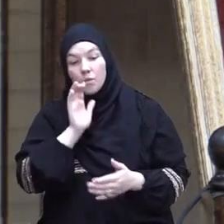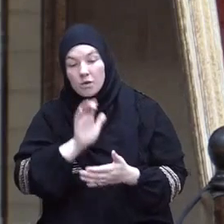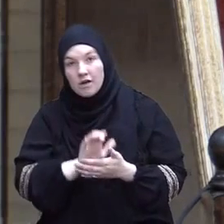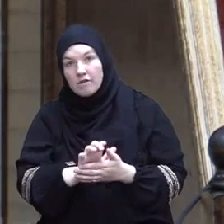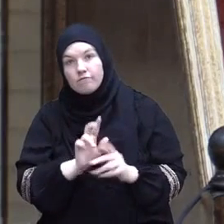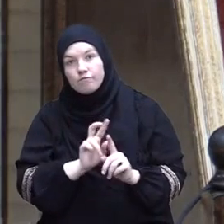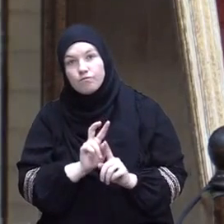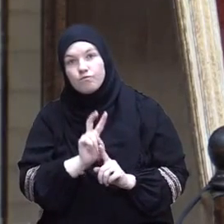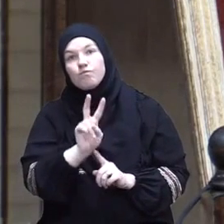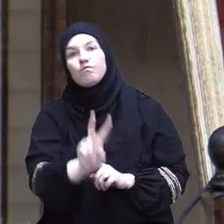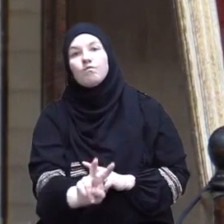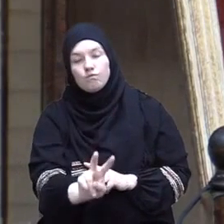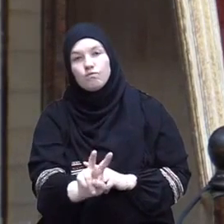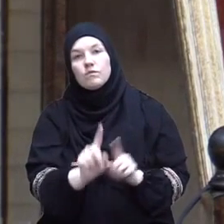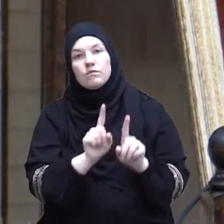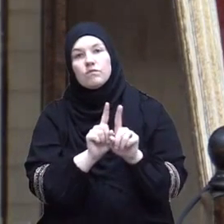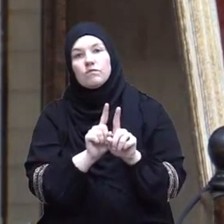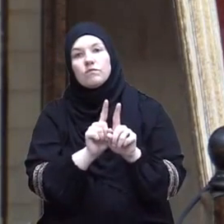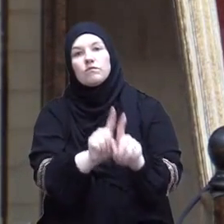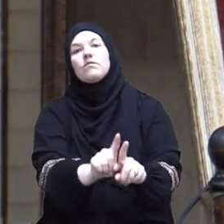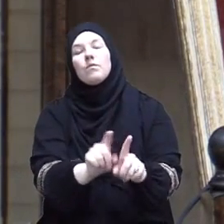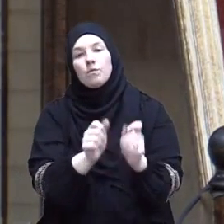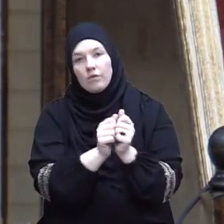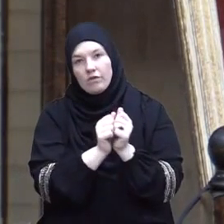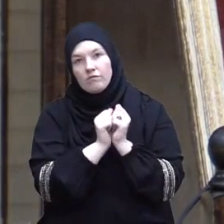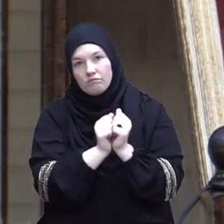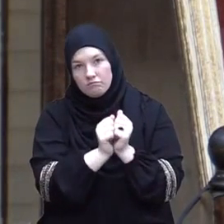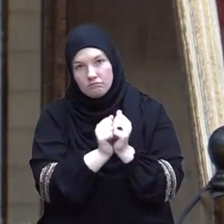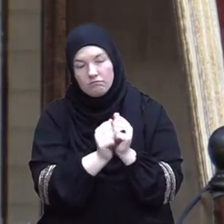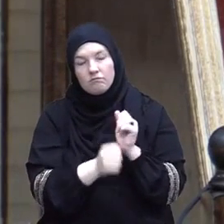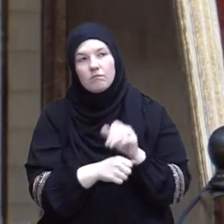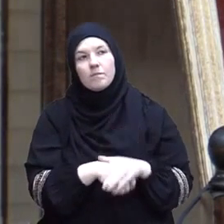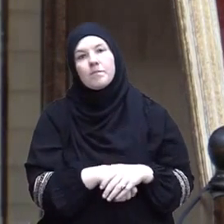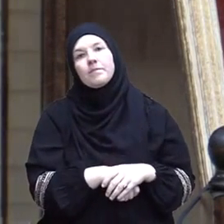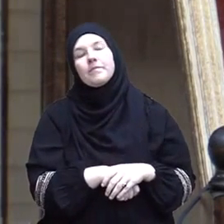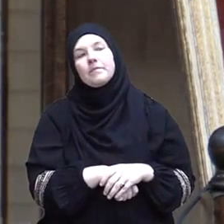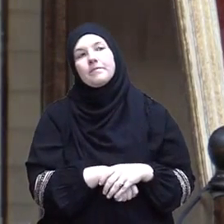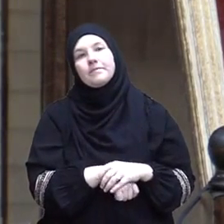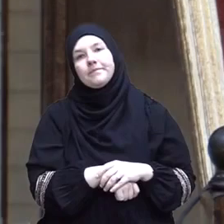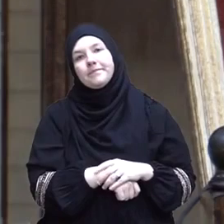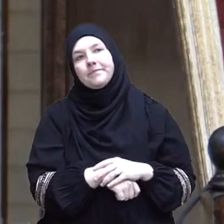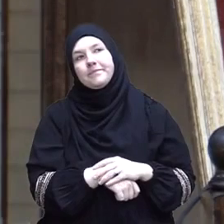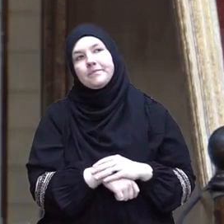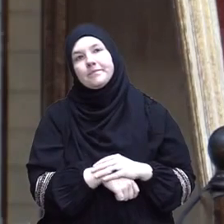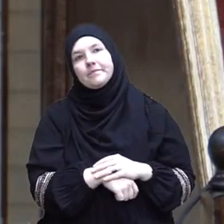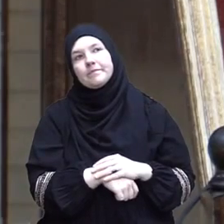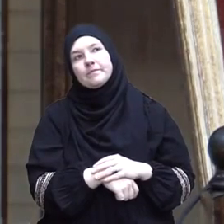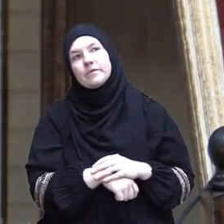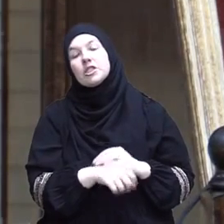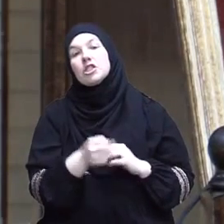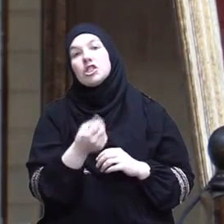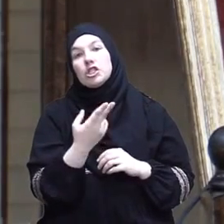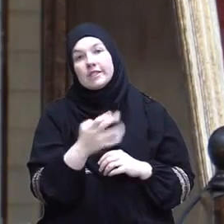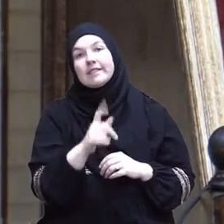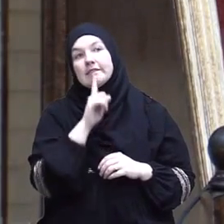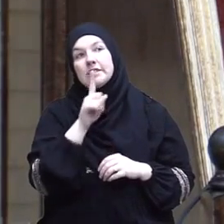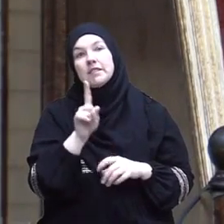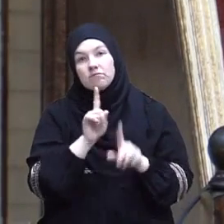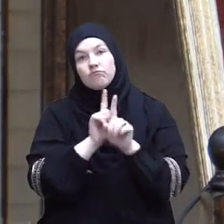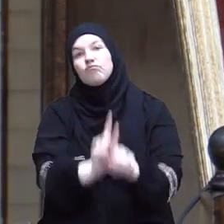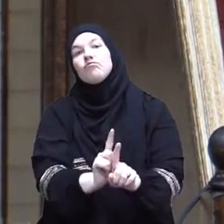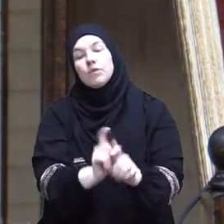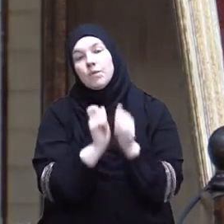paradise attached to her husband. Uskun anta wa zawjuka. So she is attached to